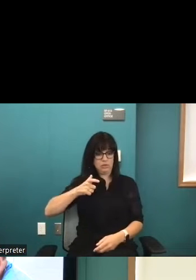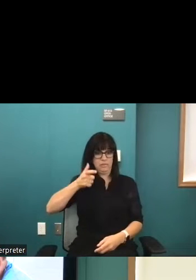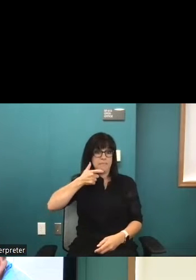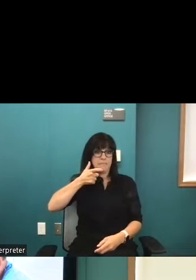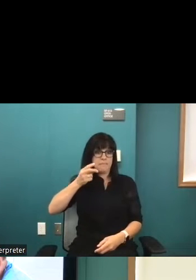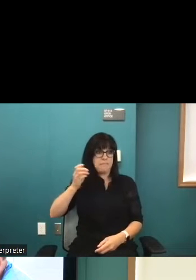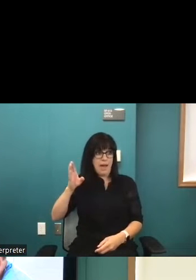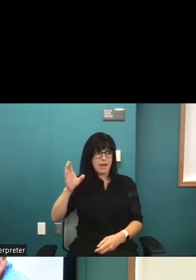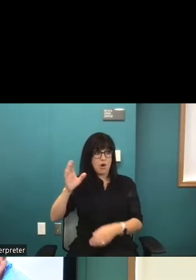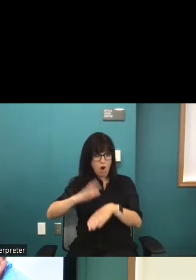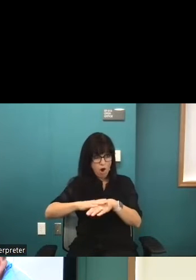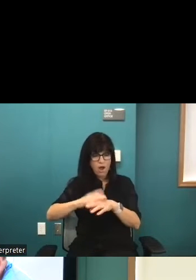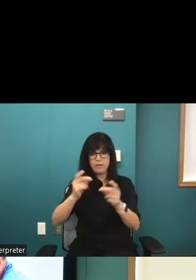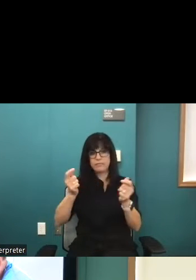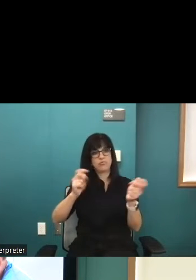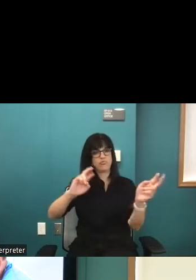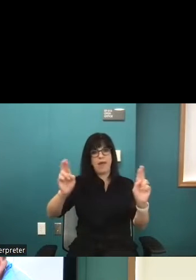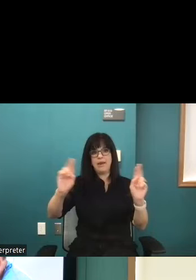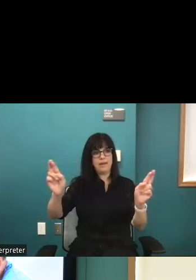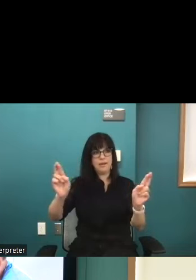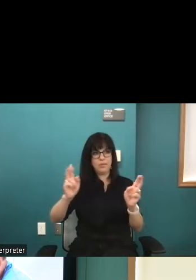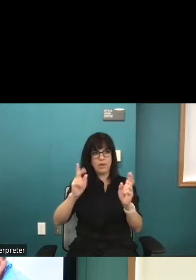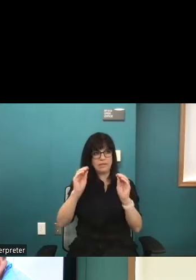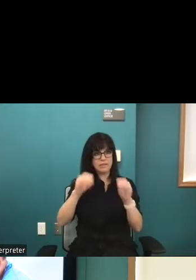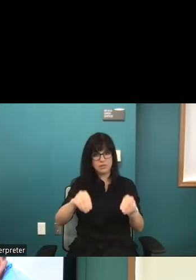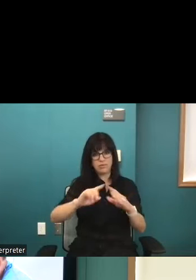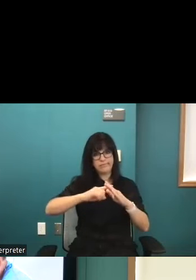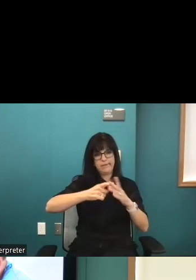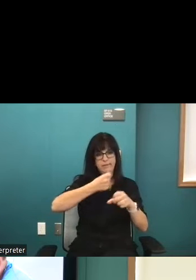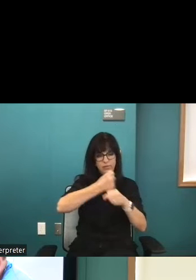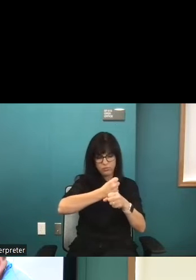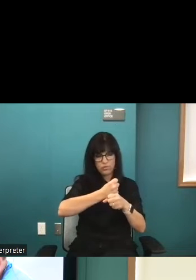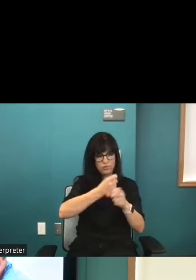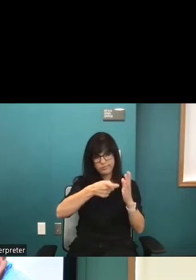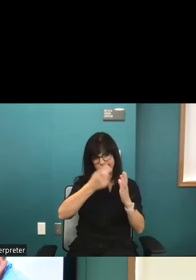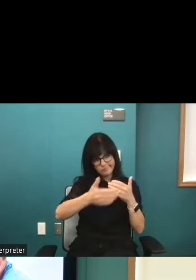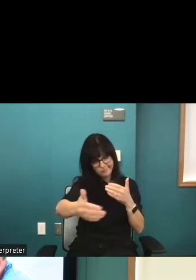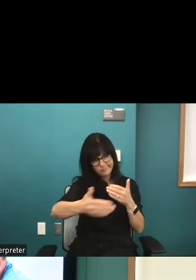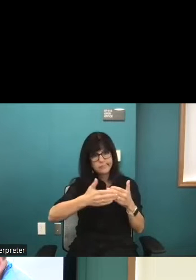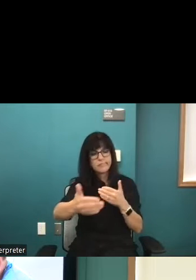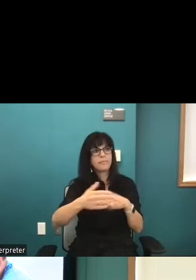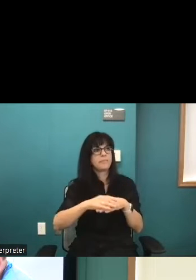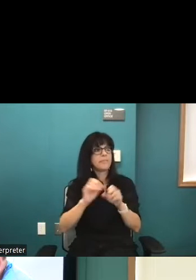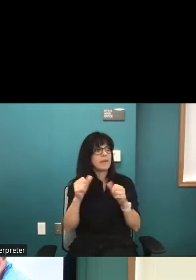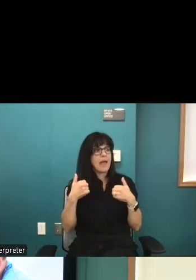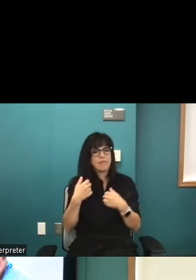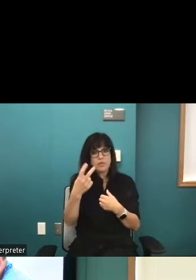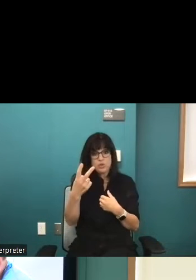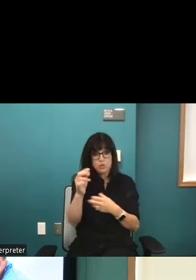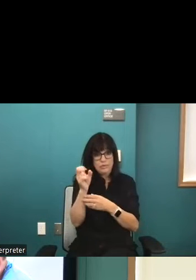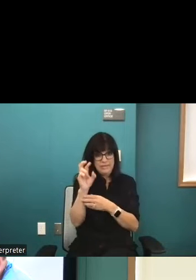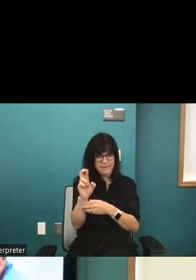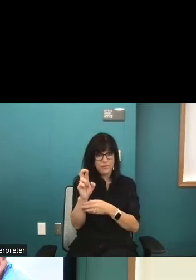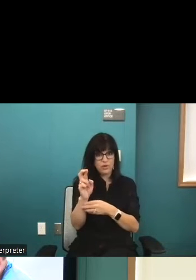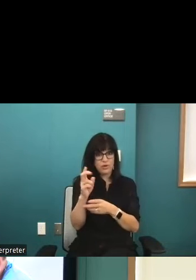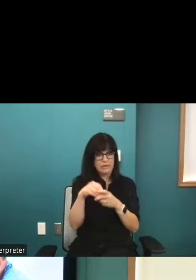good to go once it's initially installed at the beginning of the year. And it can hold 2 receivers in it. Each